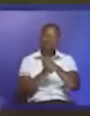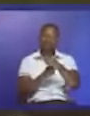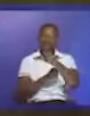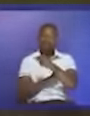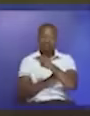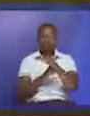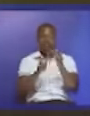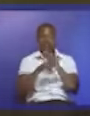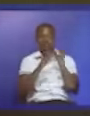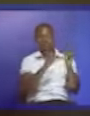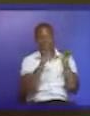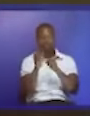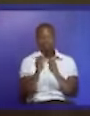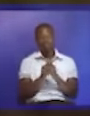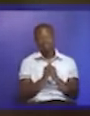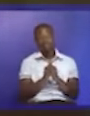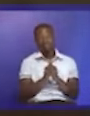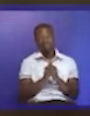dominion.